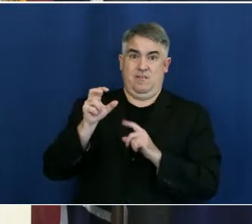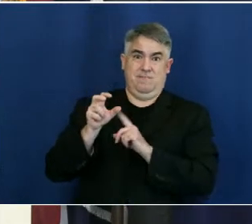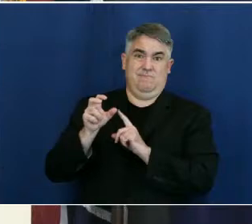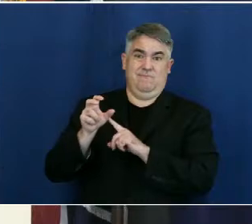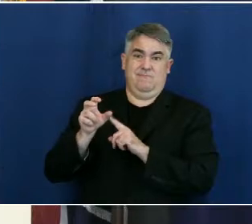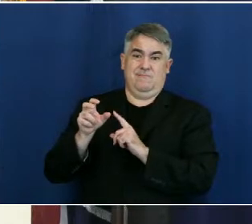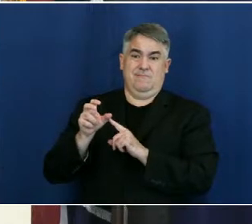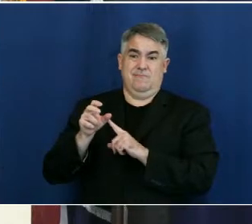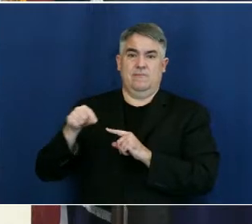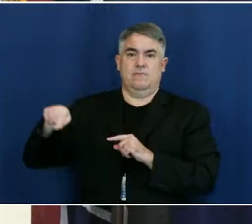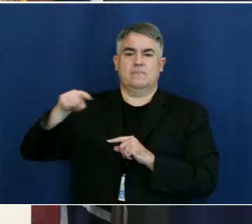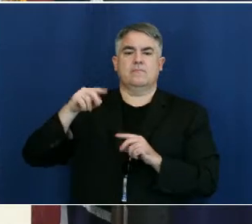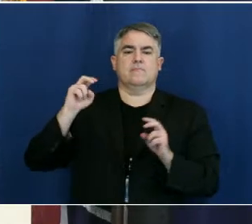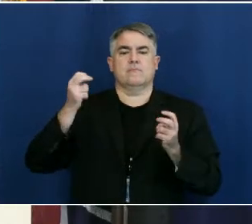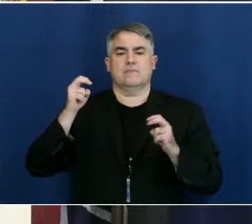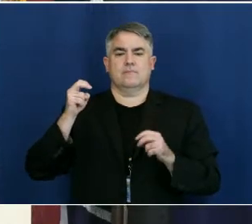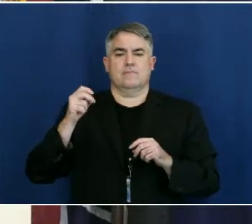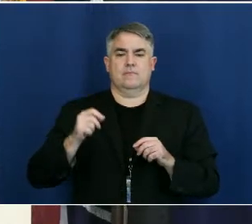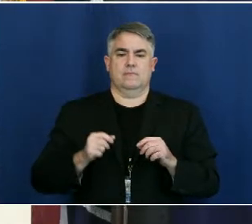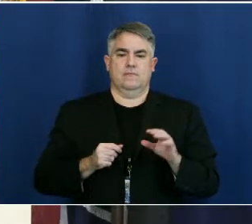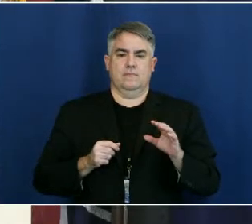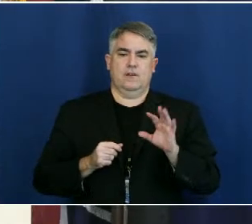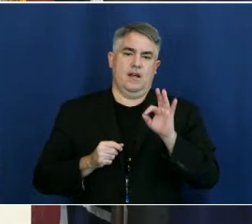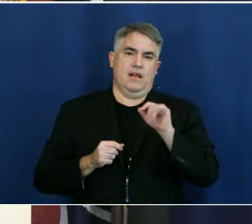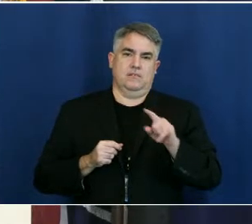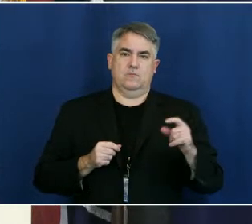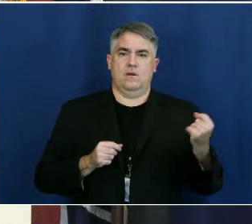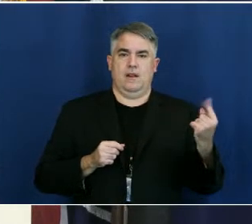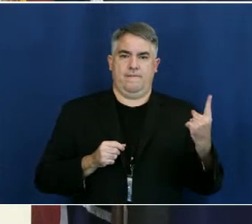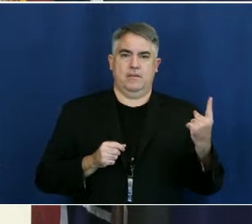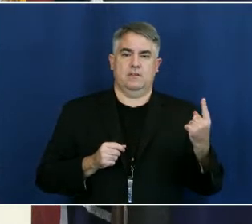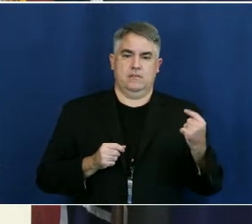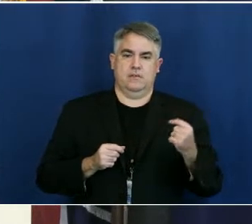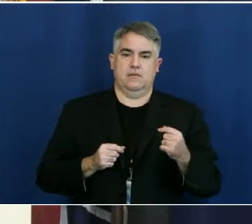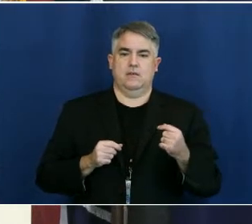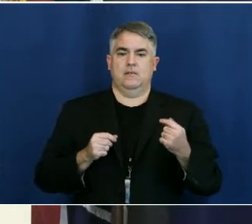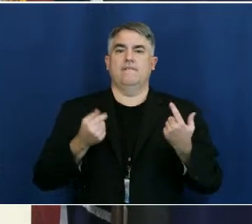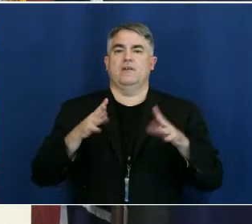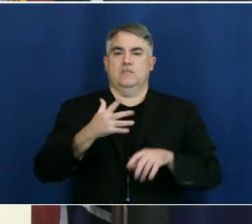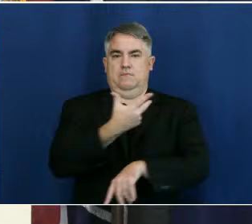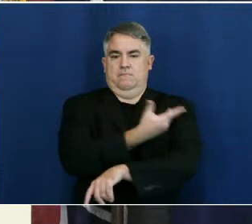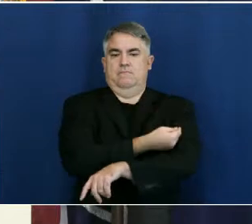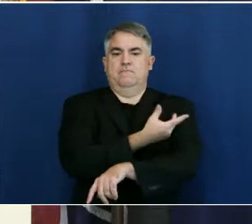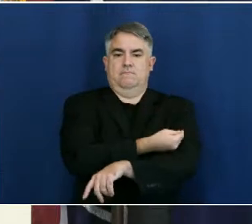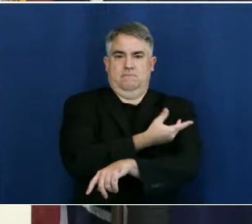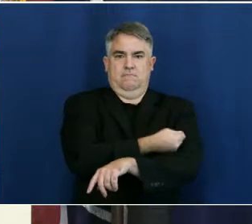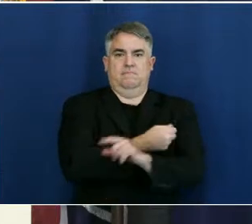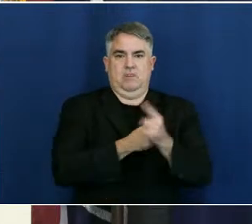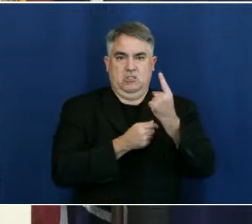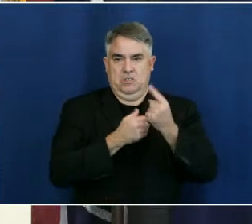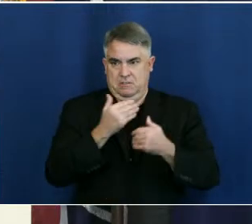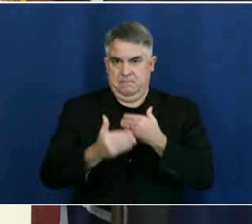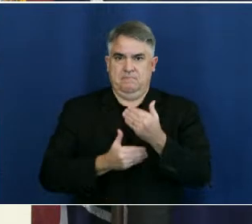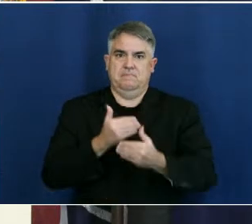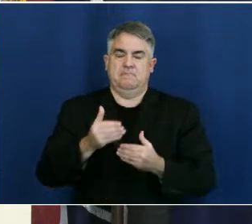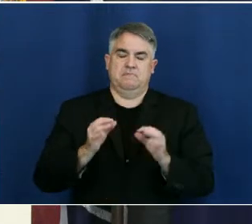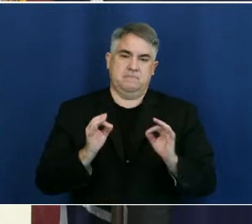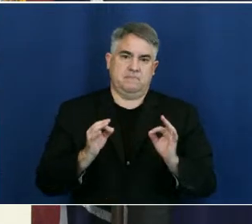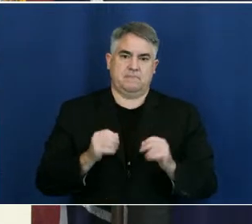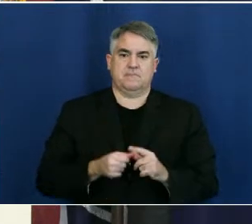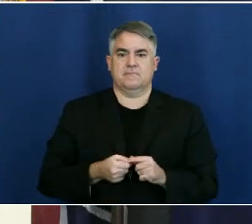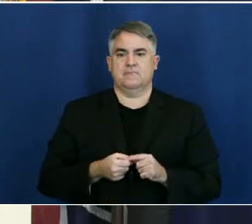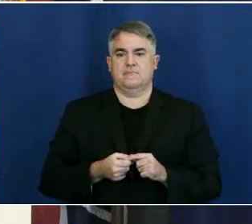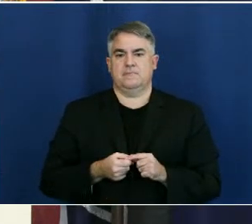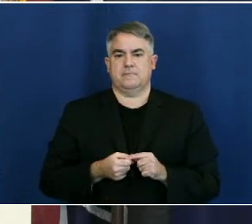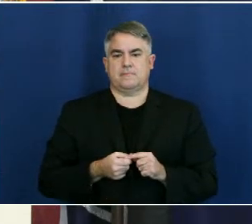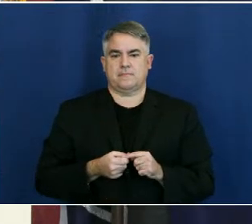911 of these facilities to date have had their first dosages begin to be administered. And so we are making good progress in getting